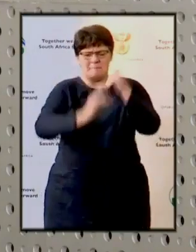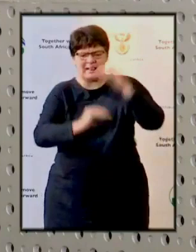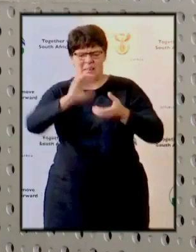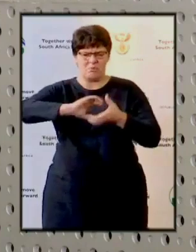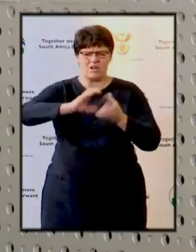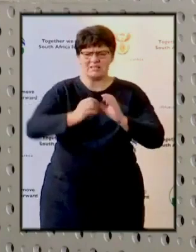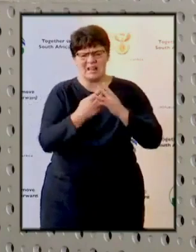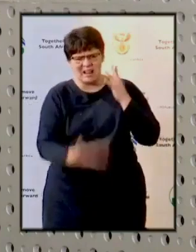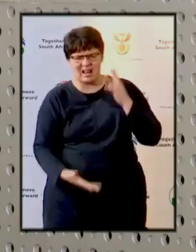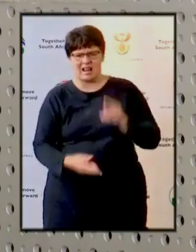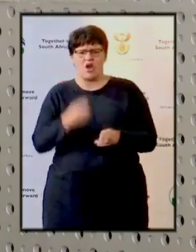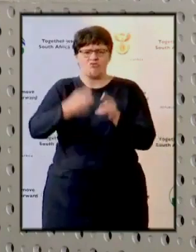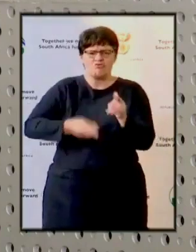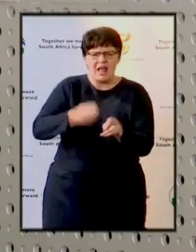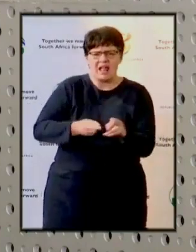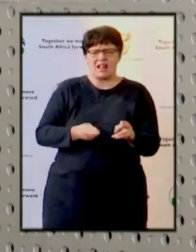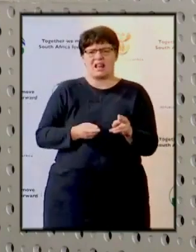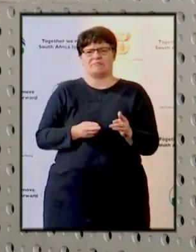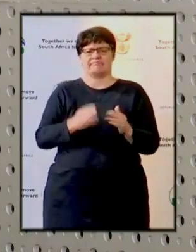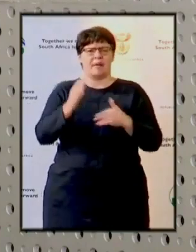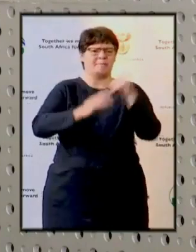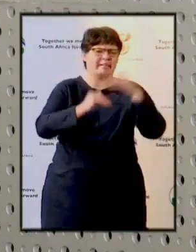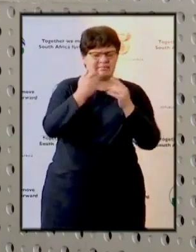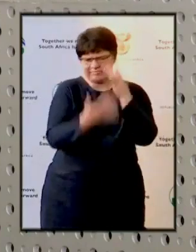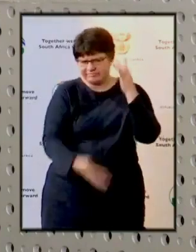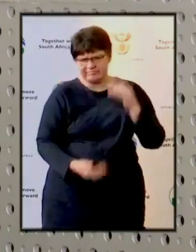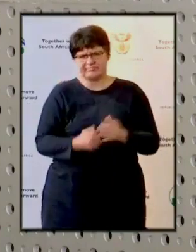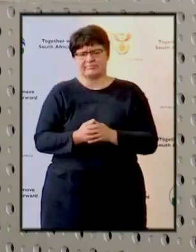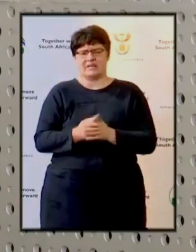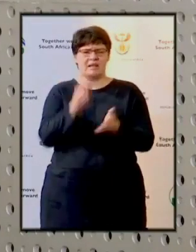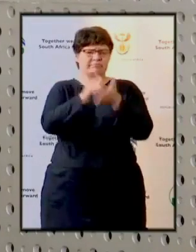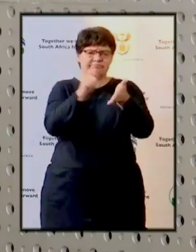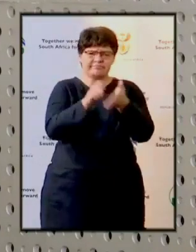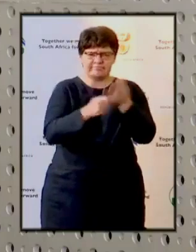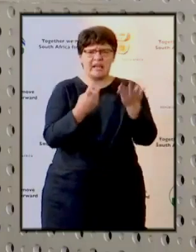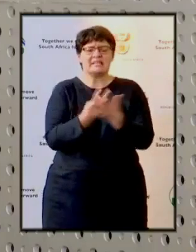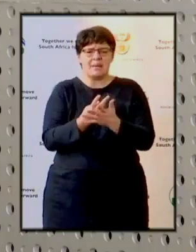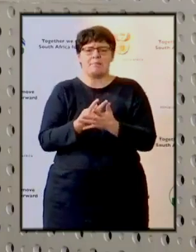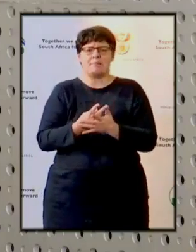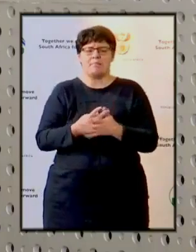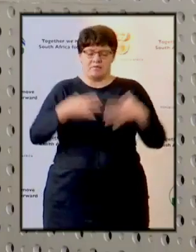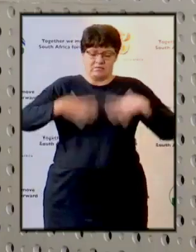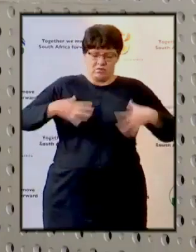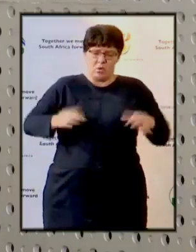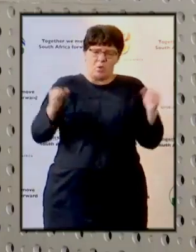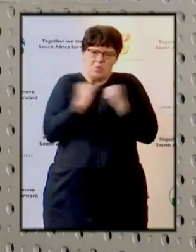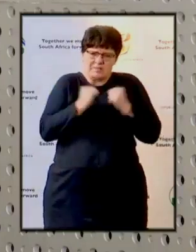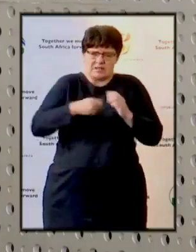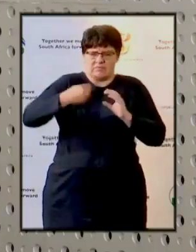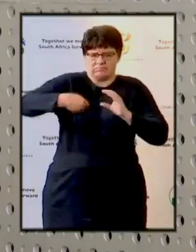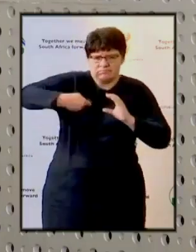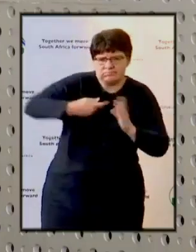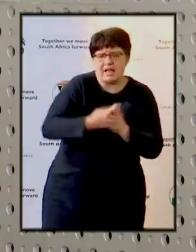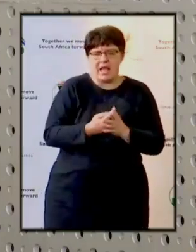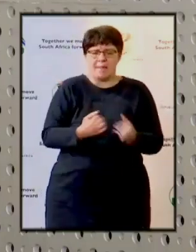materials, rail and shipbuilding, stationary production, and manufacture of winter clothes, winter shoes, bedding and